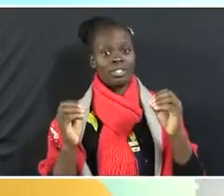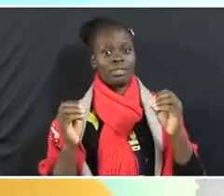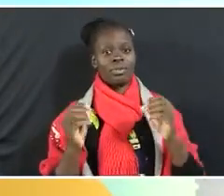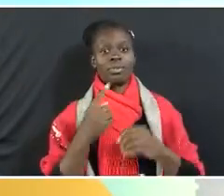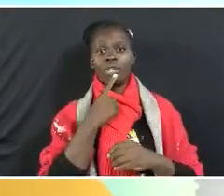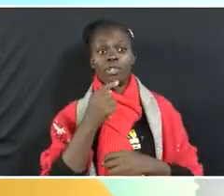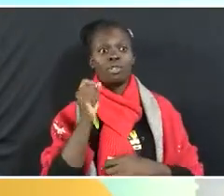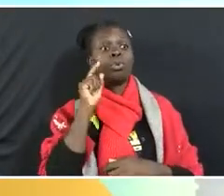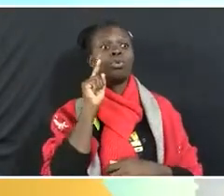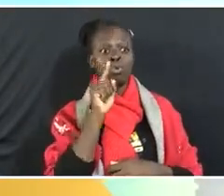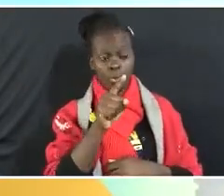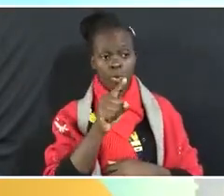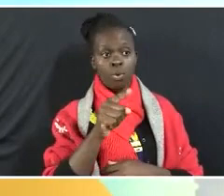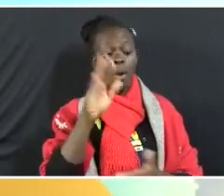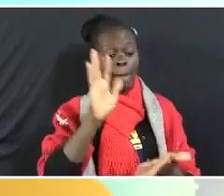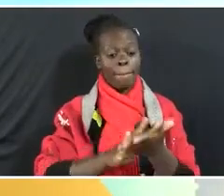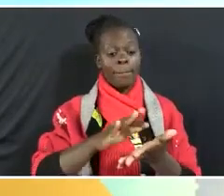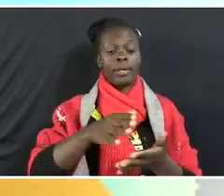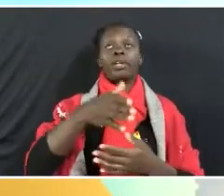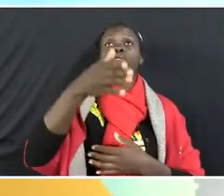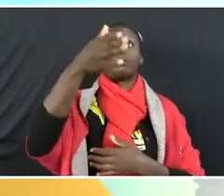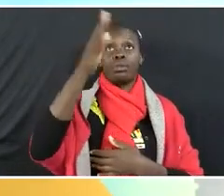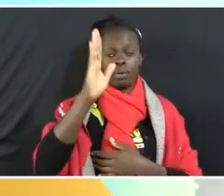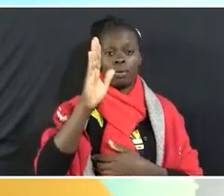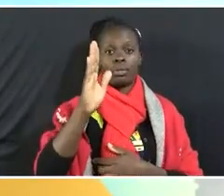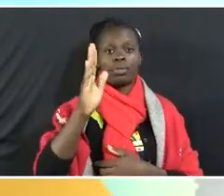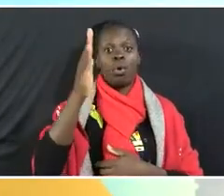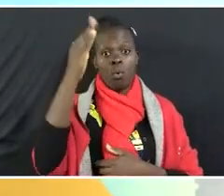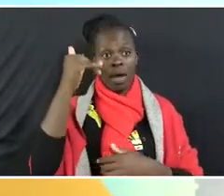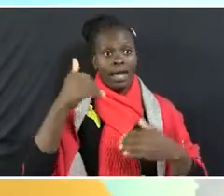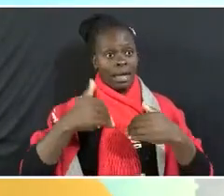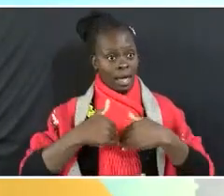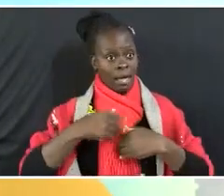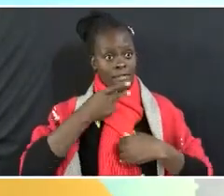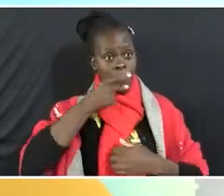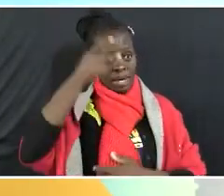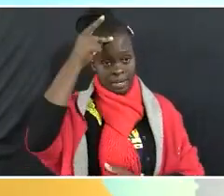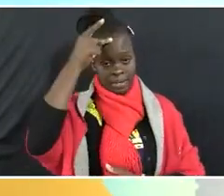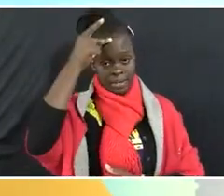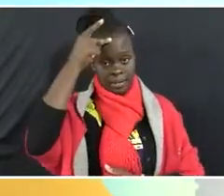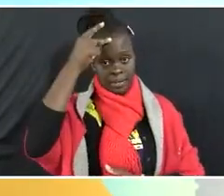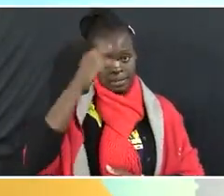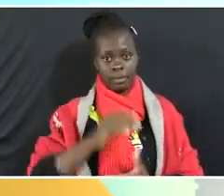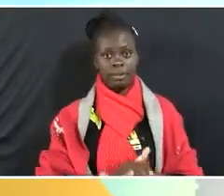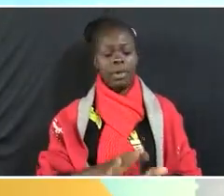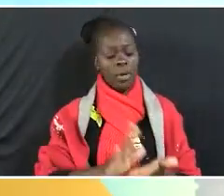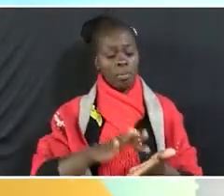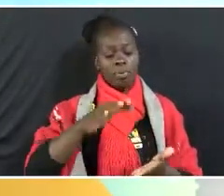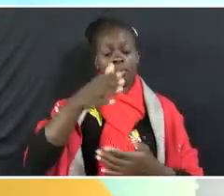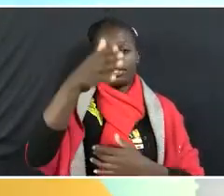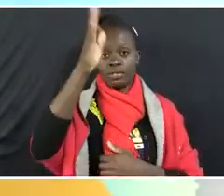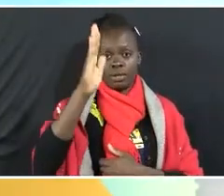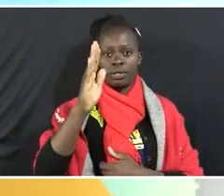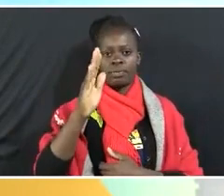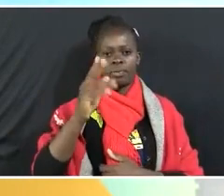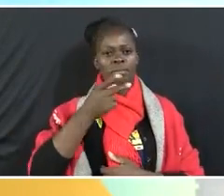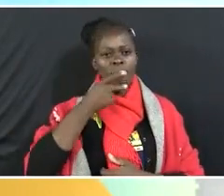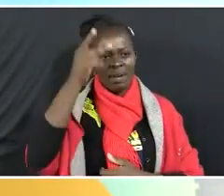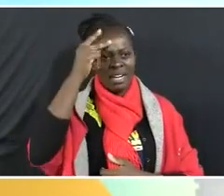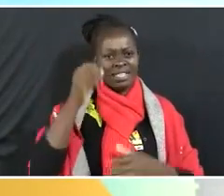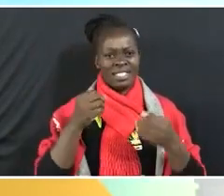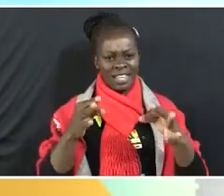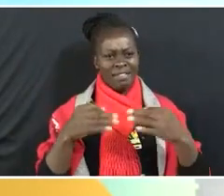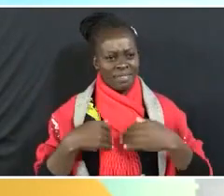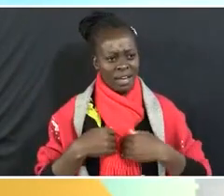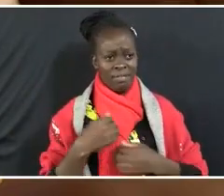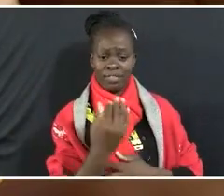Praise God from whom all blessings flow. Praise God. And parents, if you have children,